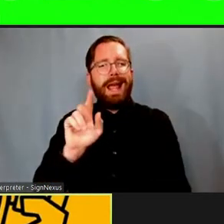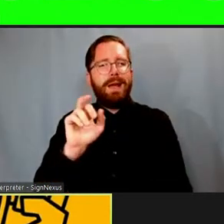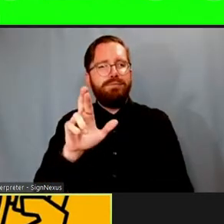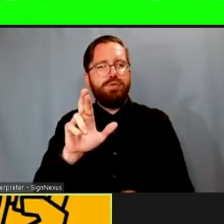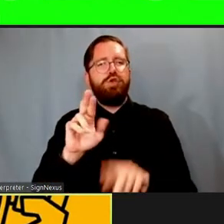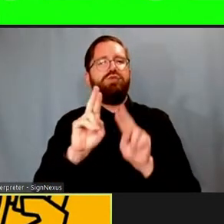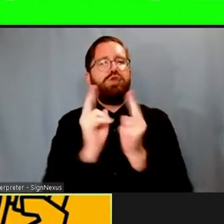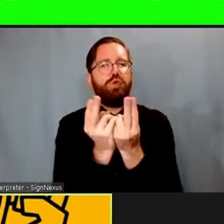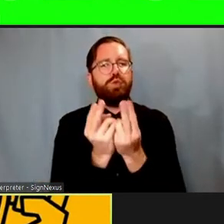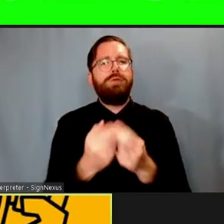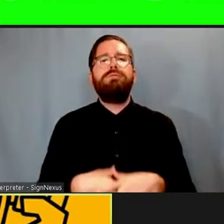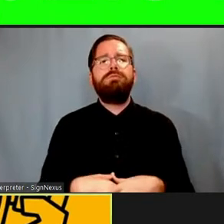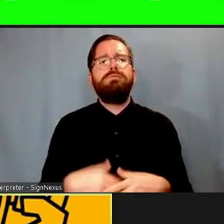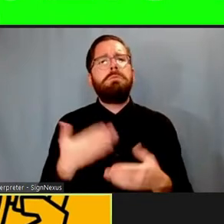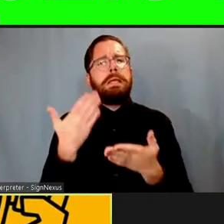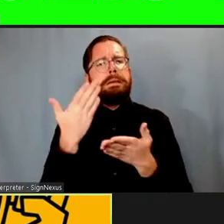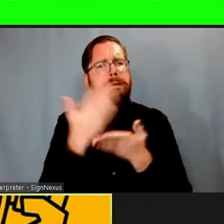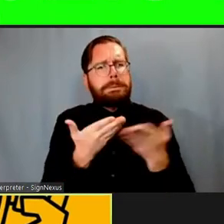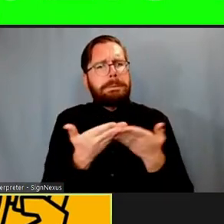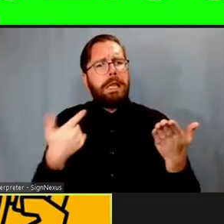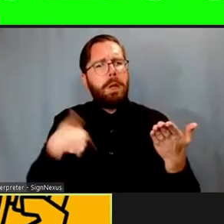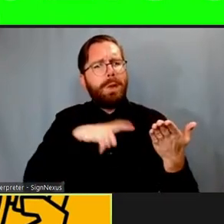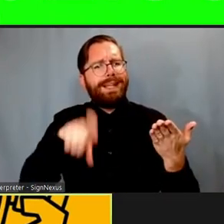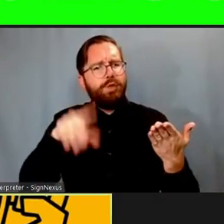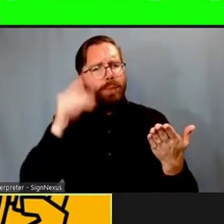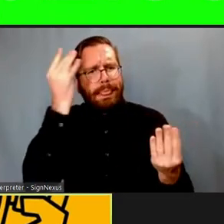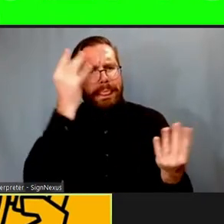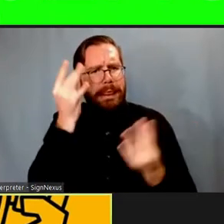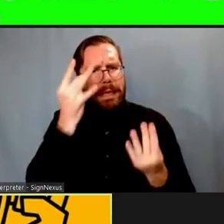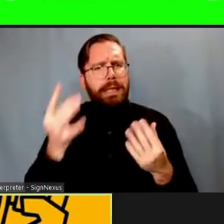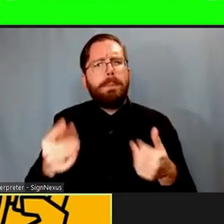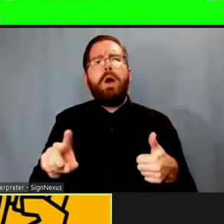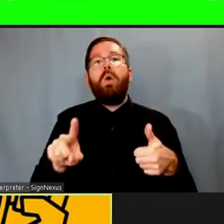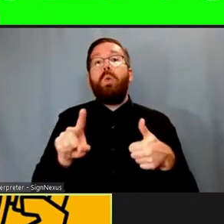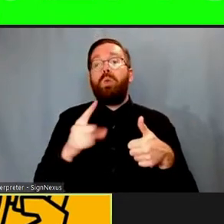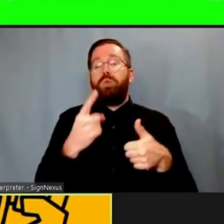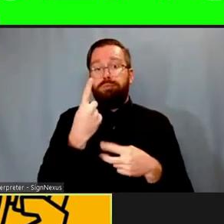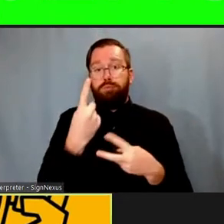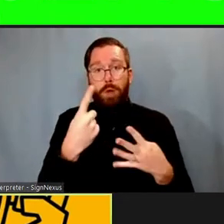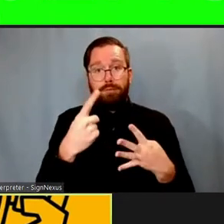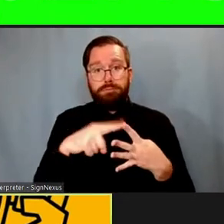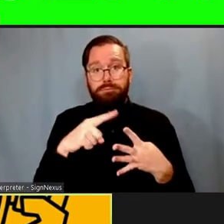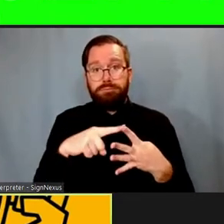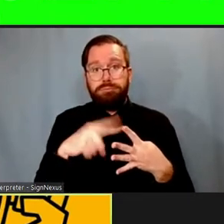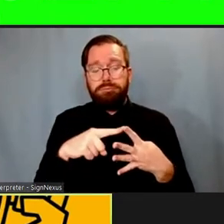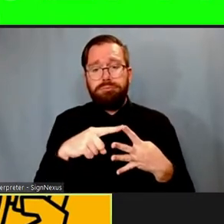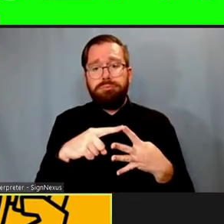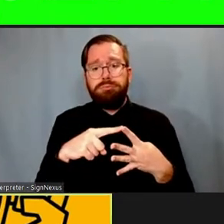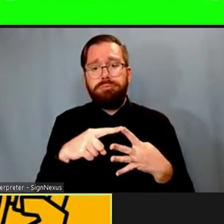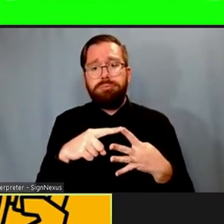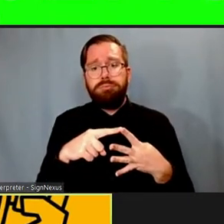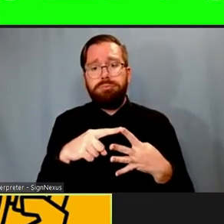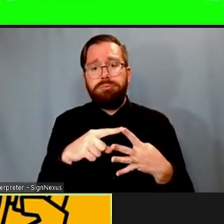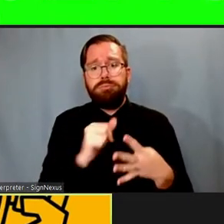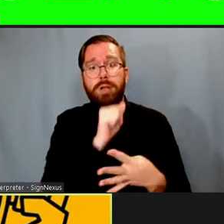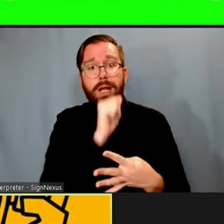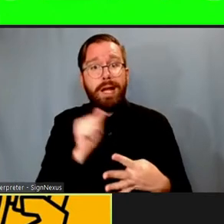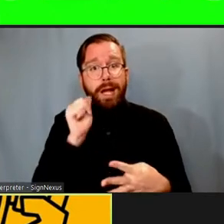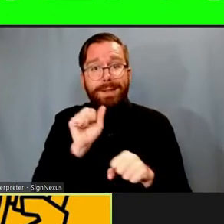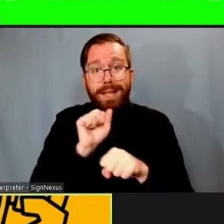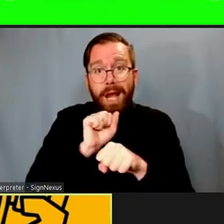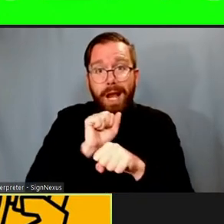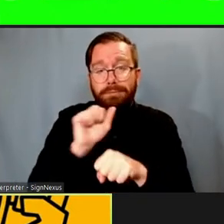to consider uh one you guys have amazon employees